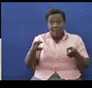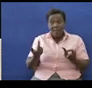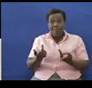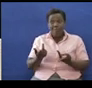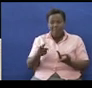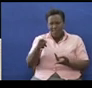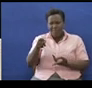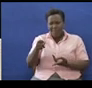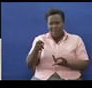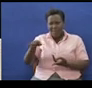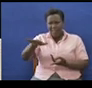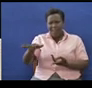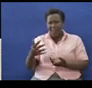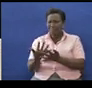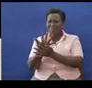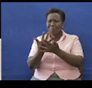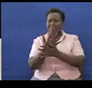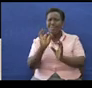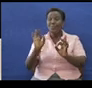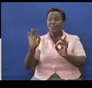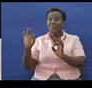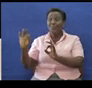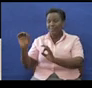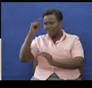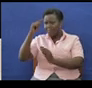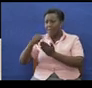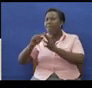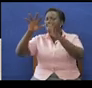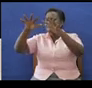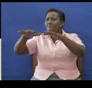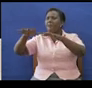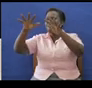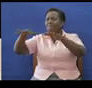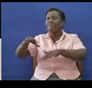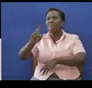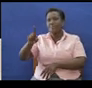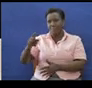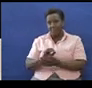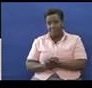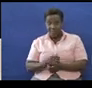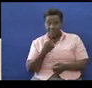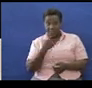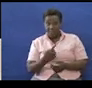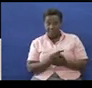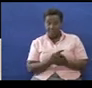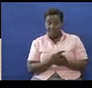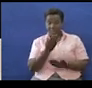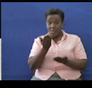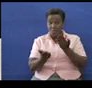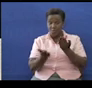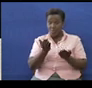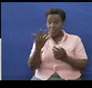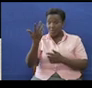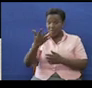needed here, or how much rainfall is received in that area. That is why I say that amount